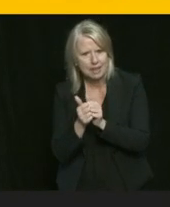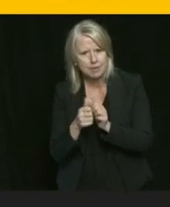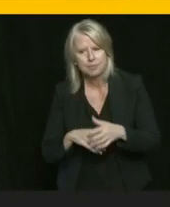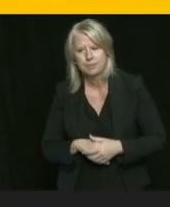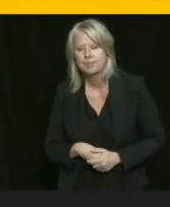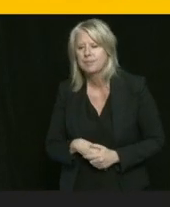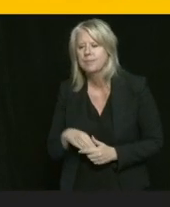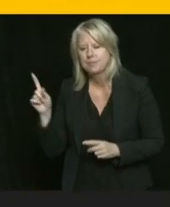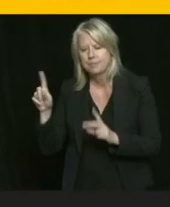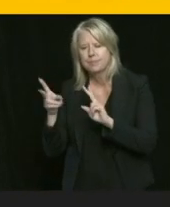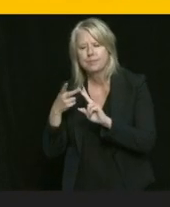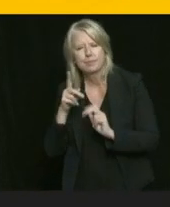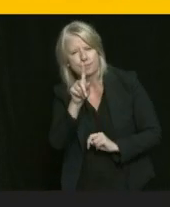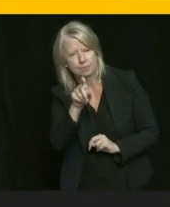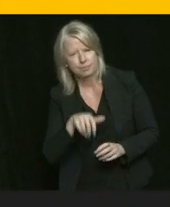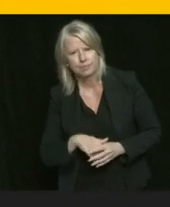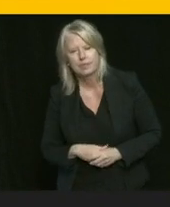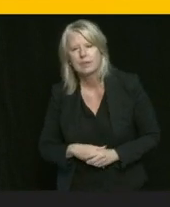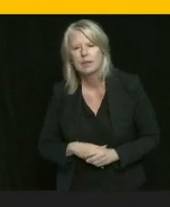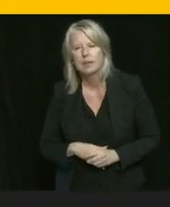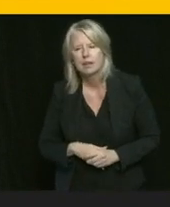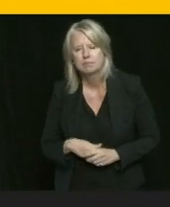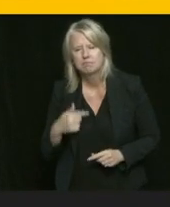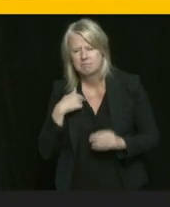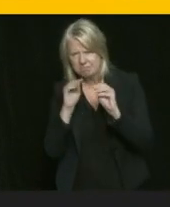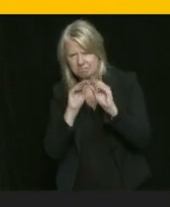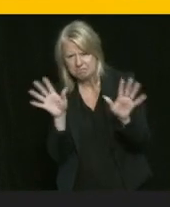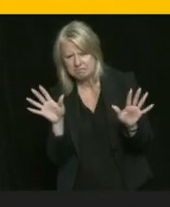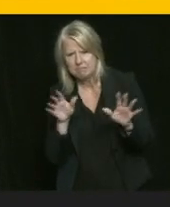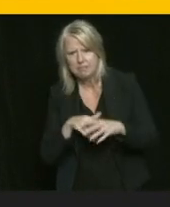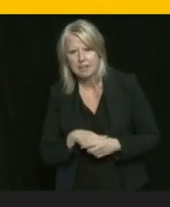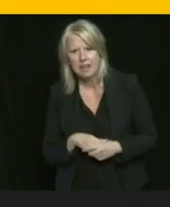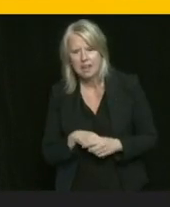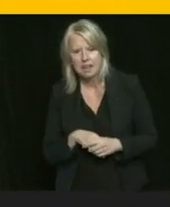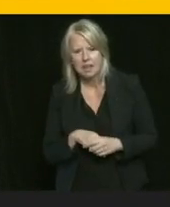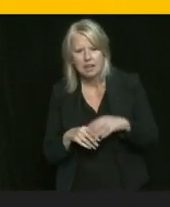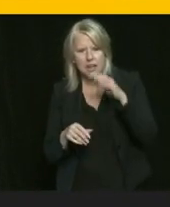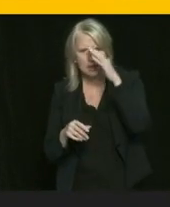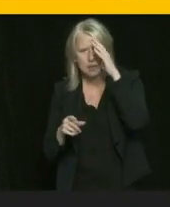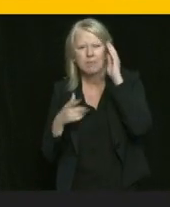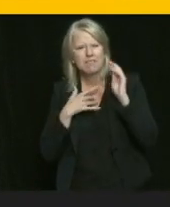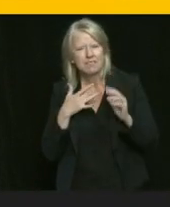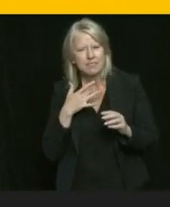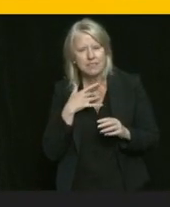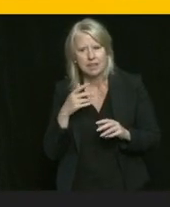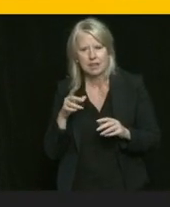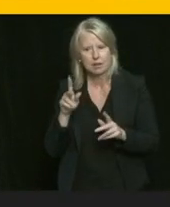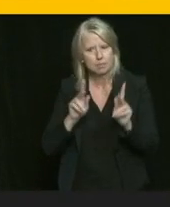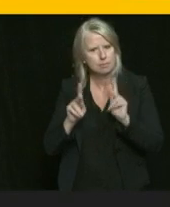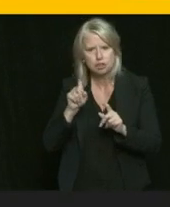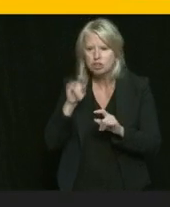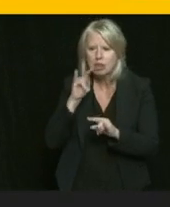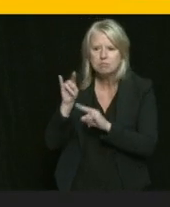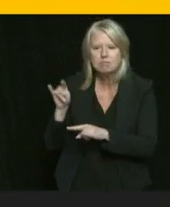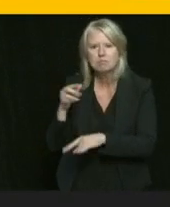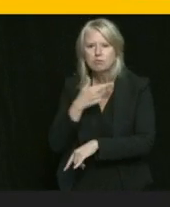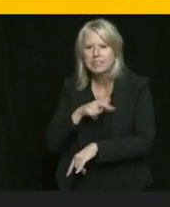Follow-up question. So if I understand, you do not think that people should make fun of religion or religious